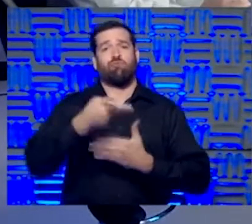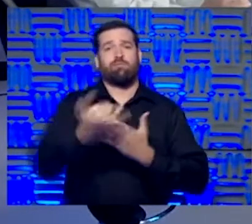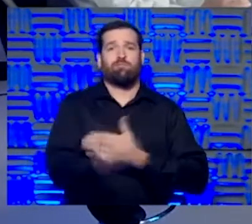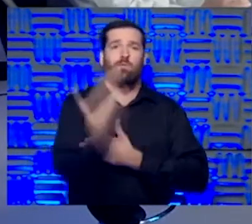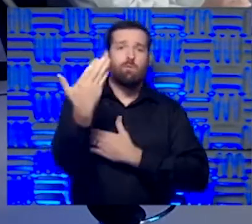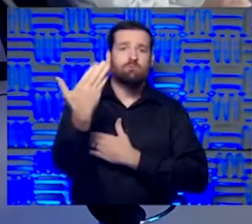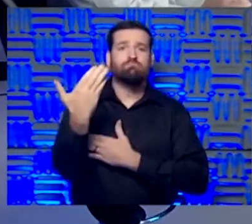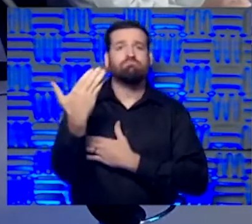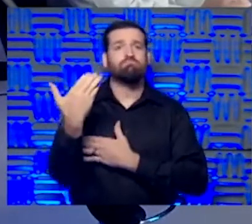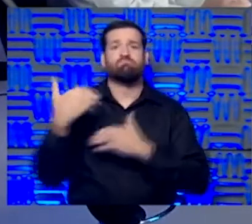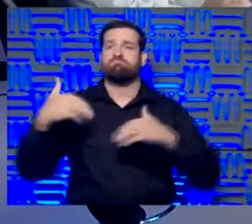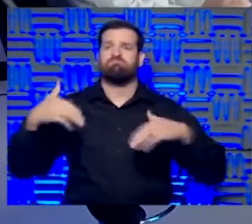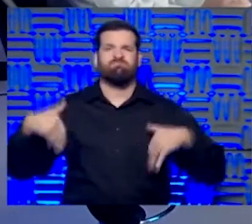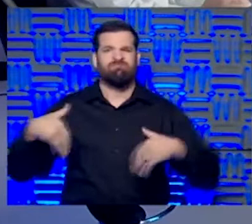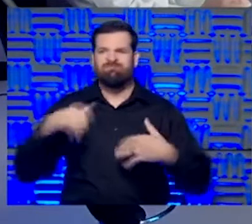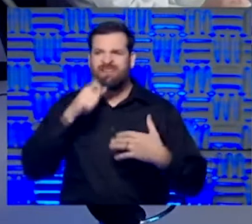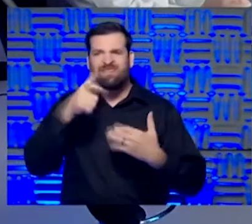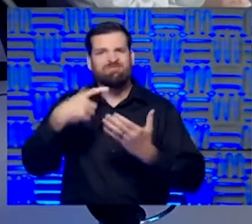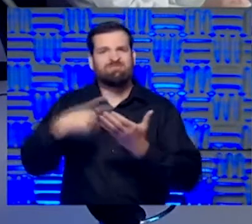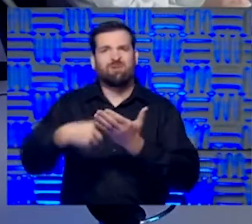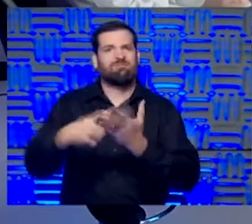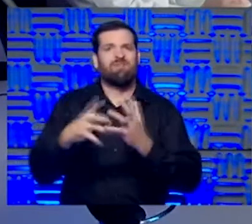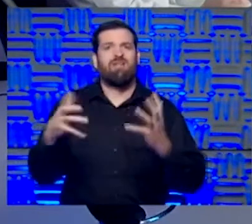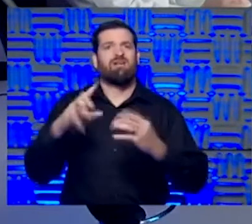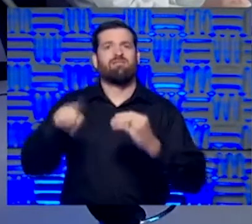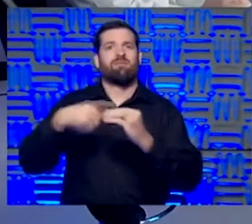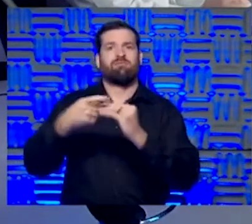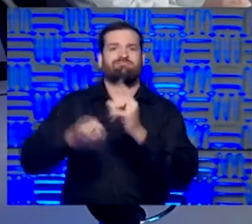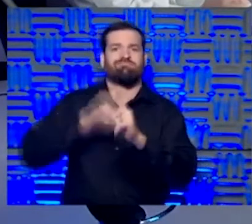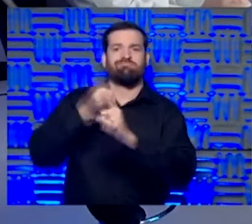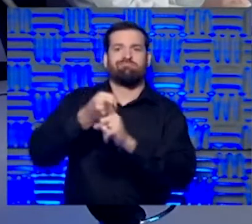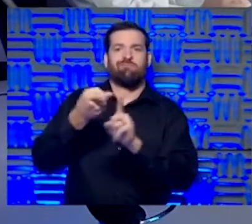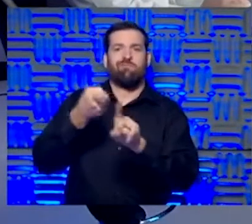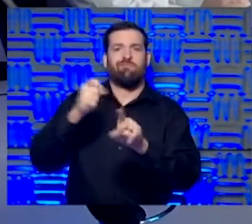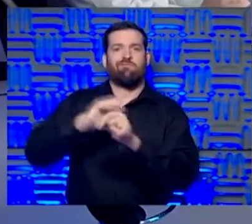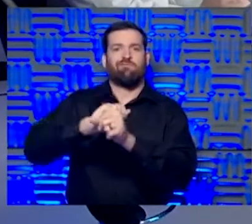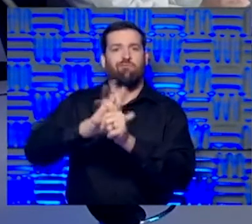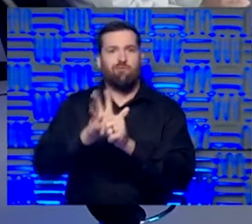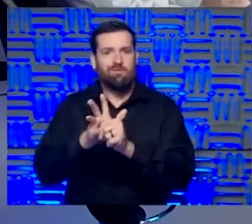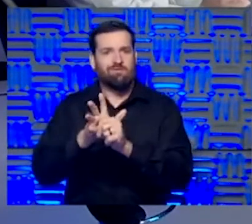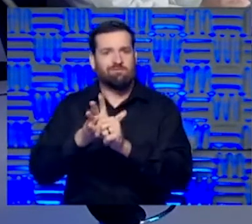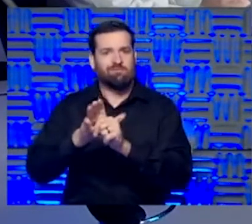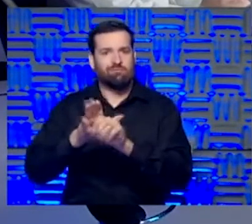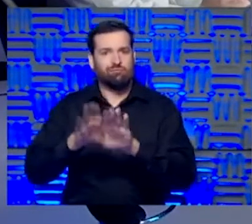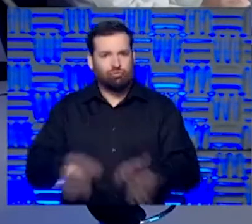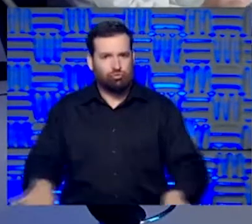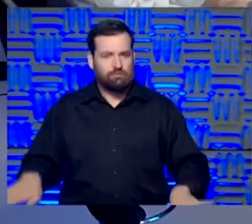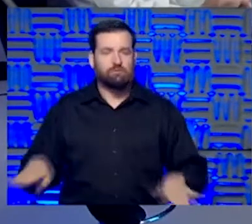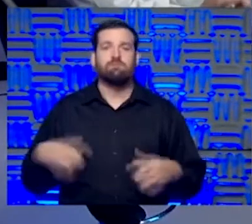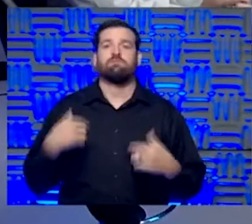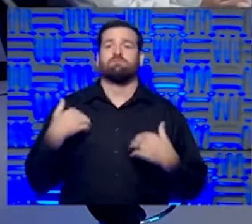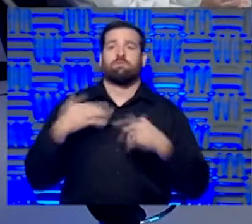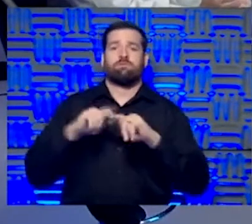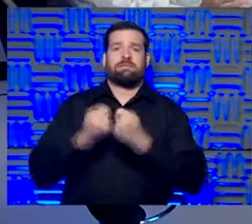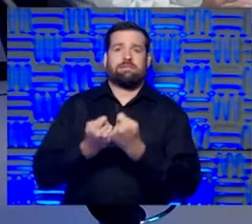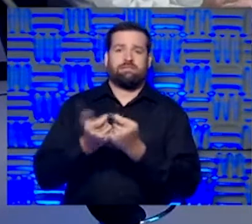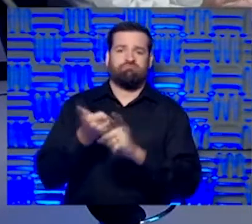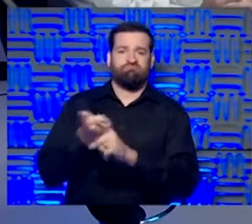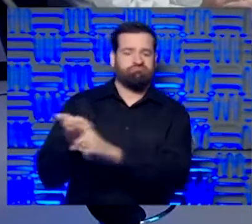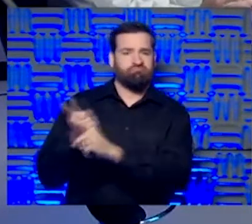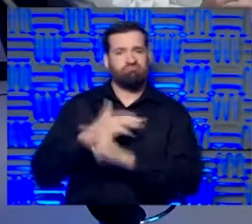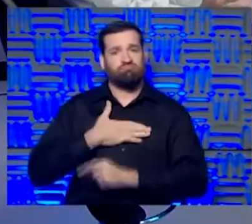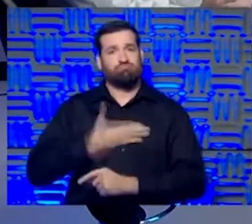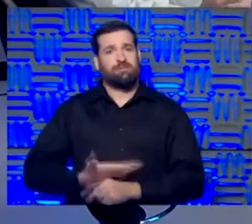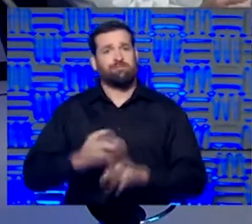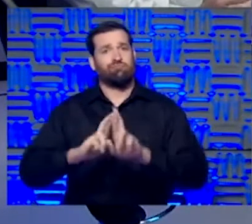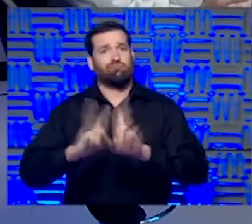because we really haven't spoken a lot about the effect of COVID on children. And today we have a team of people who are willing and